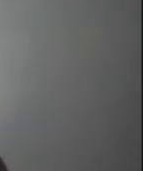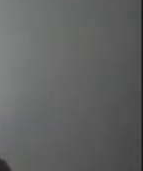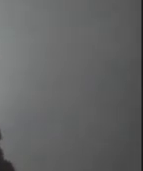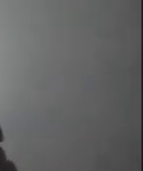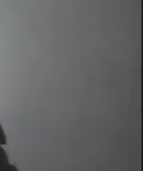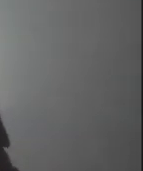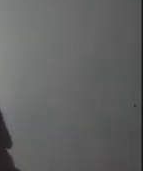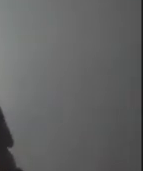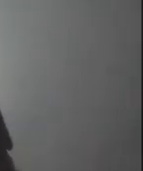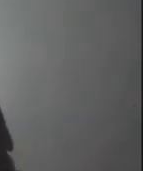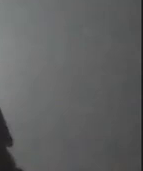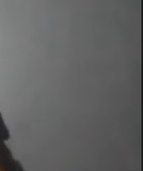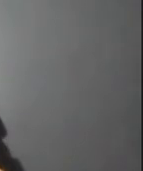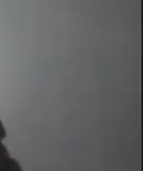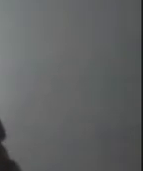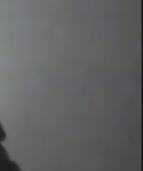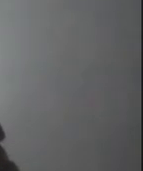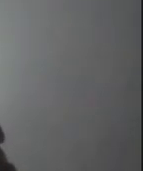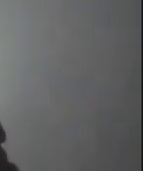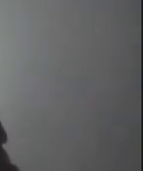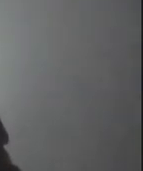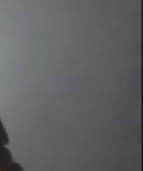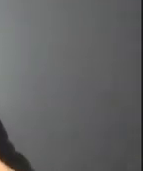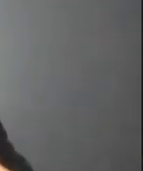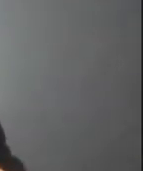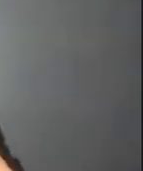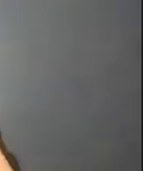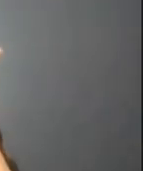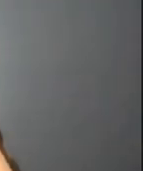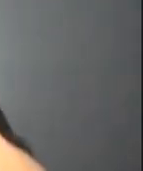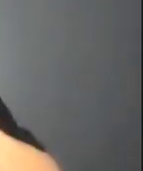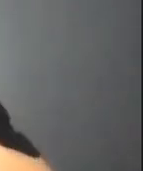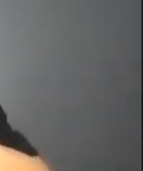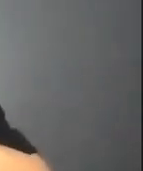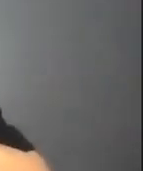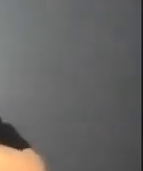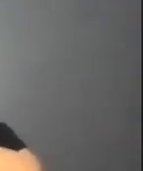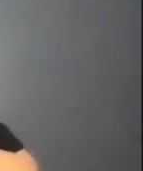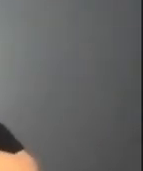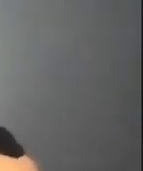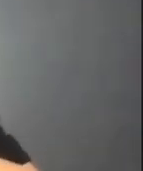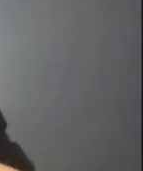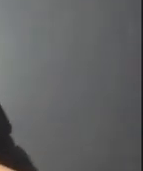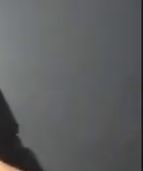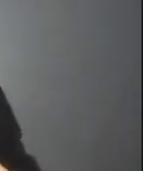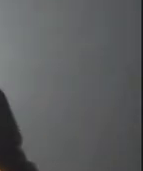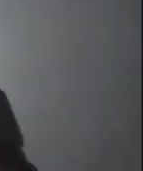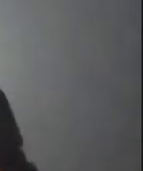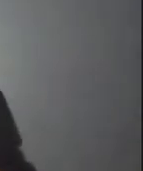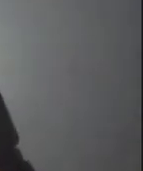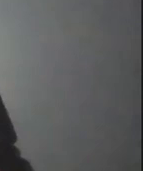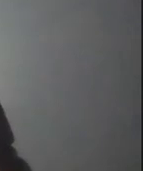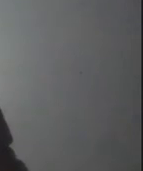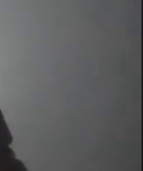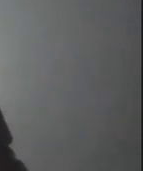really till the first 7 modules are over, but we would be happy to receive it into the email addresses that you've